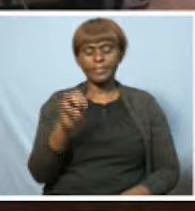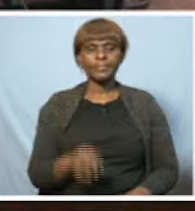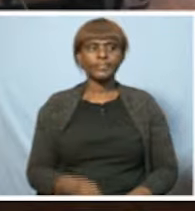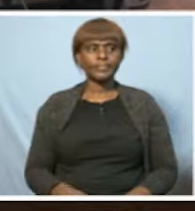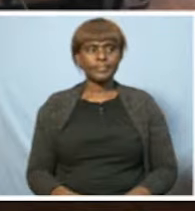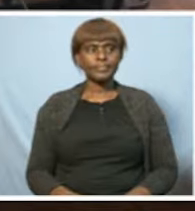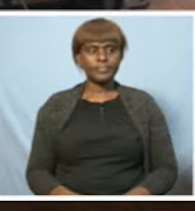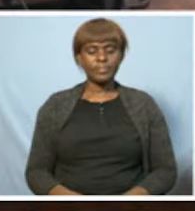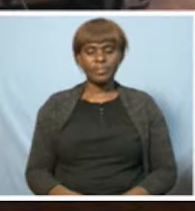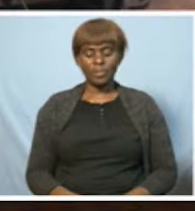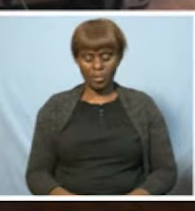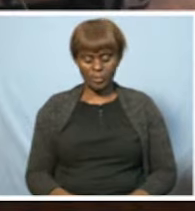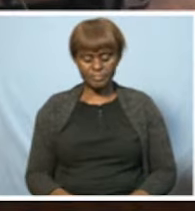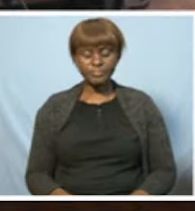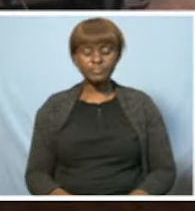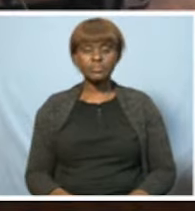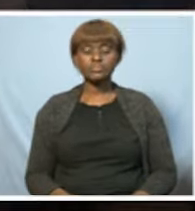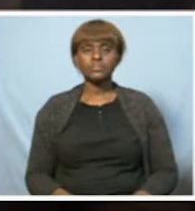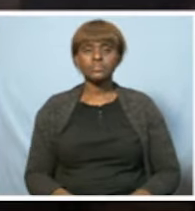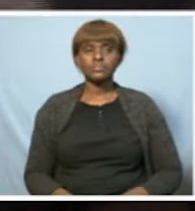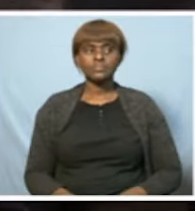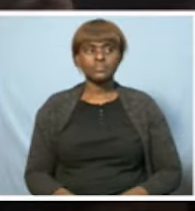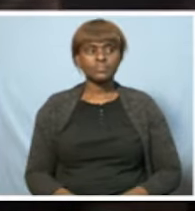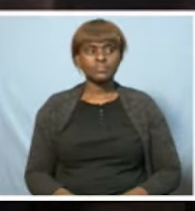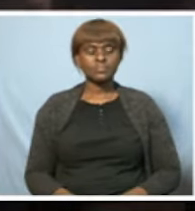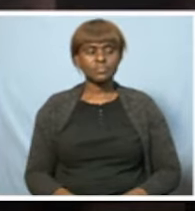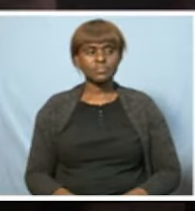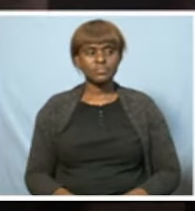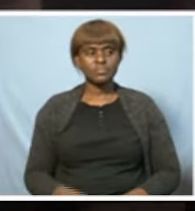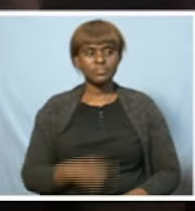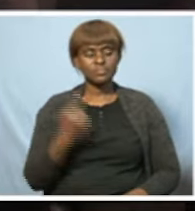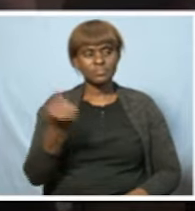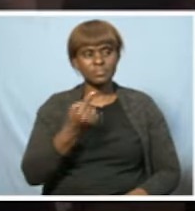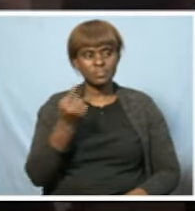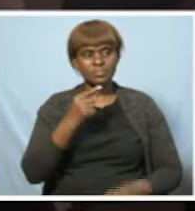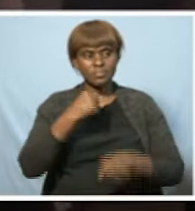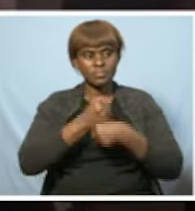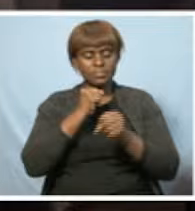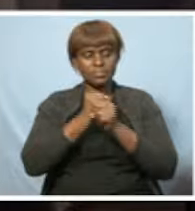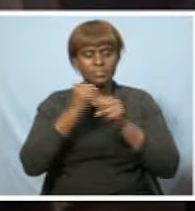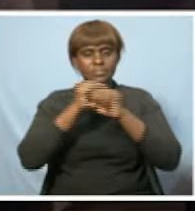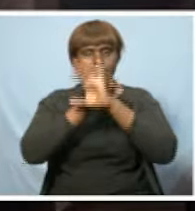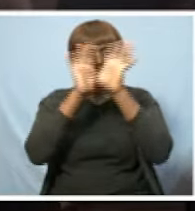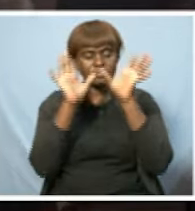Thank you, Chair. I just want to maybe to make this clear.